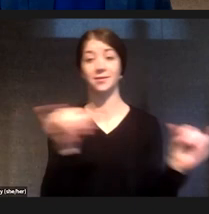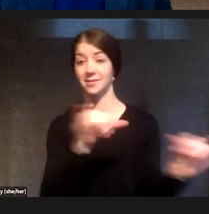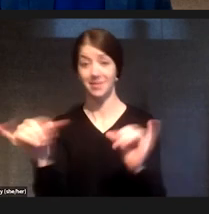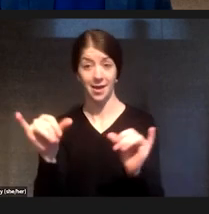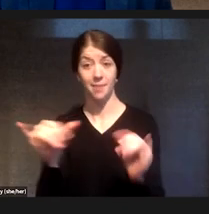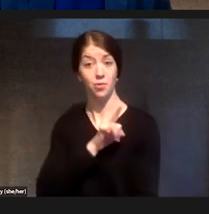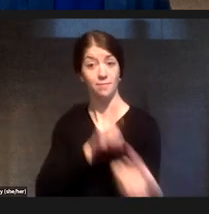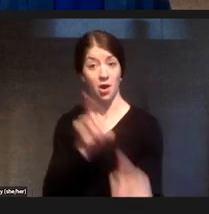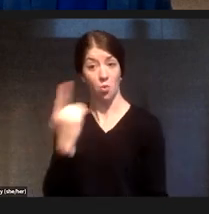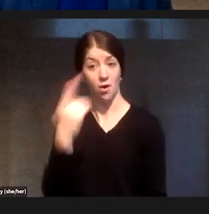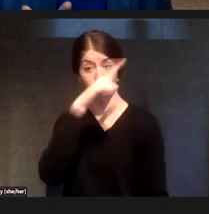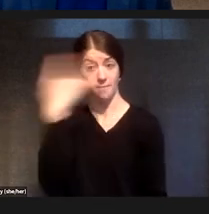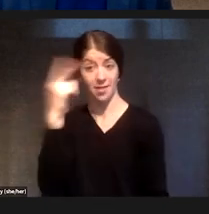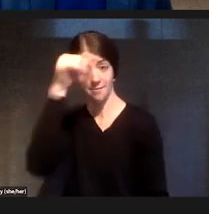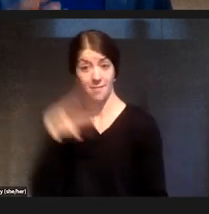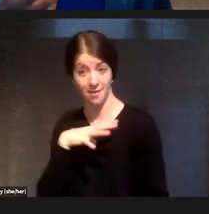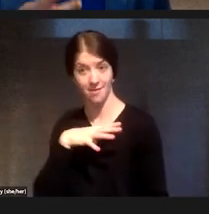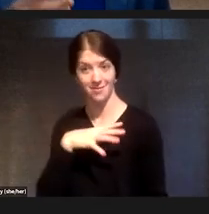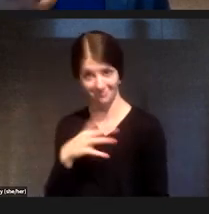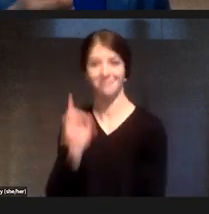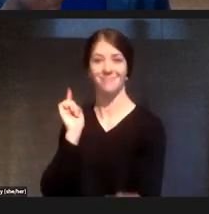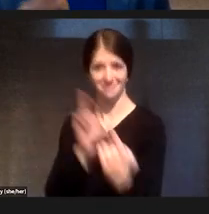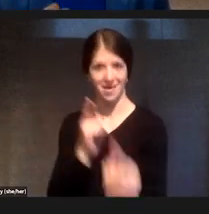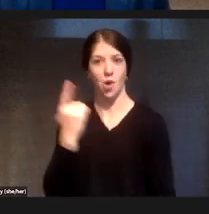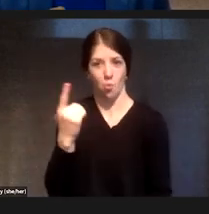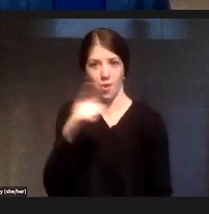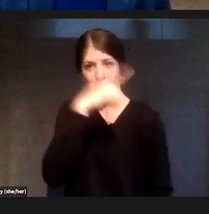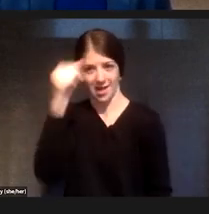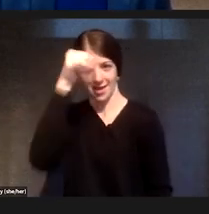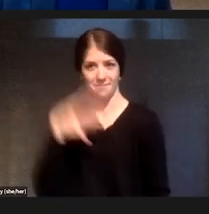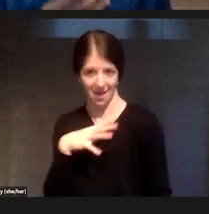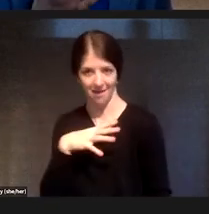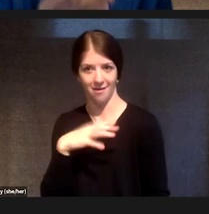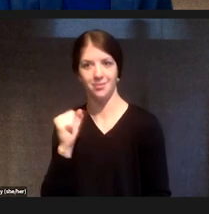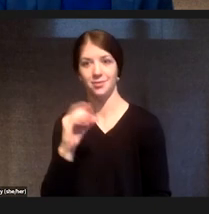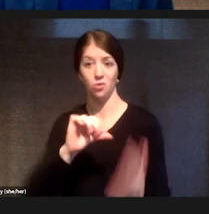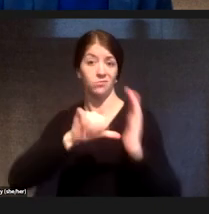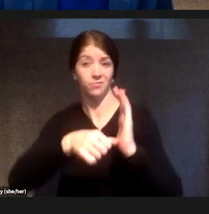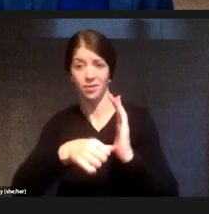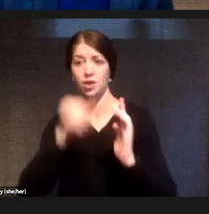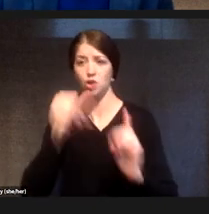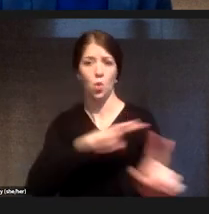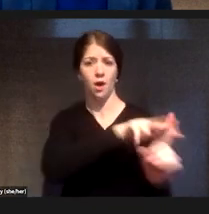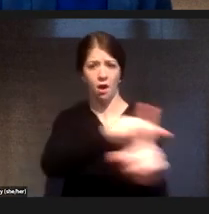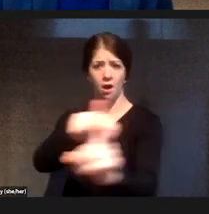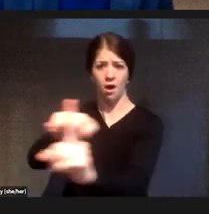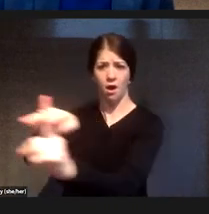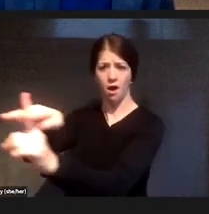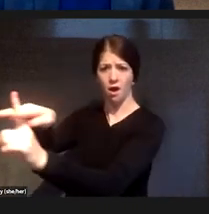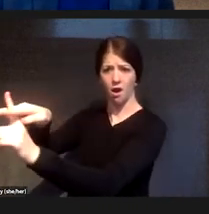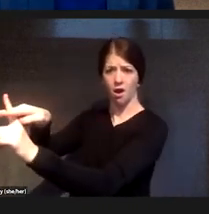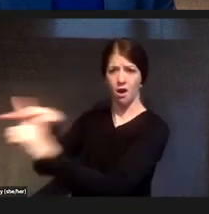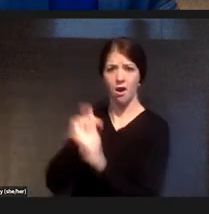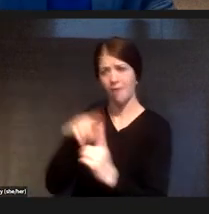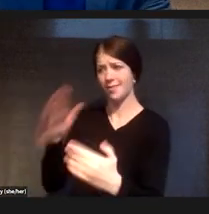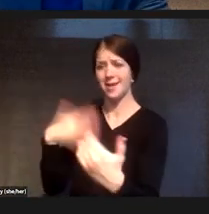met one Black man. And so therefore, I encourage you not to take the things I have said and then apply them directly to the next Black man you